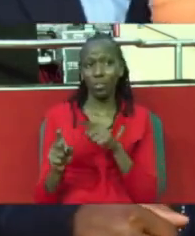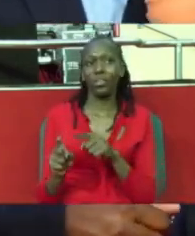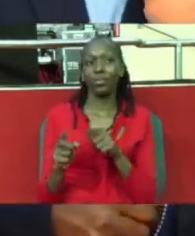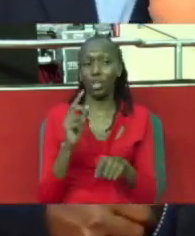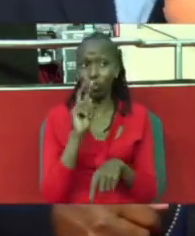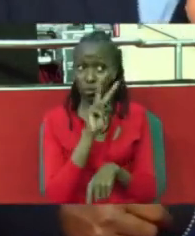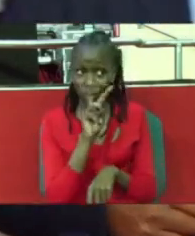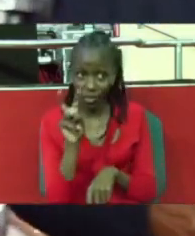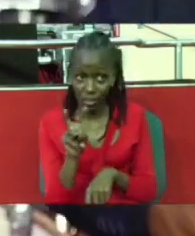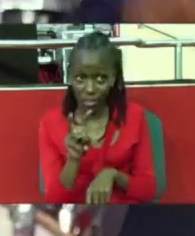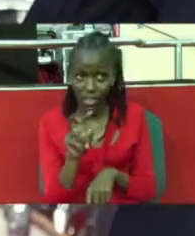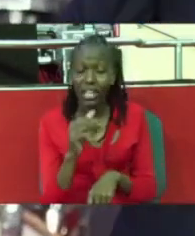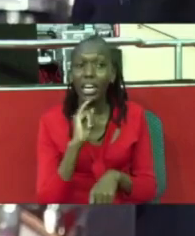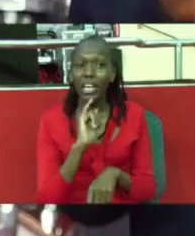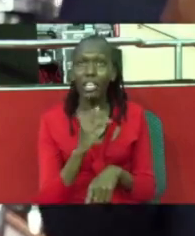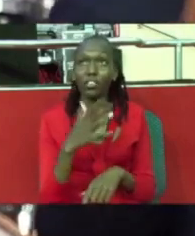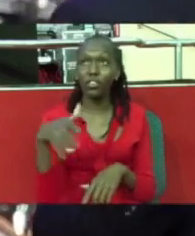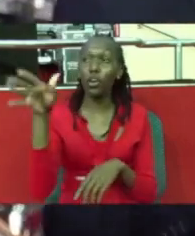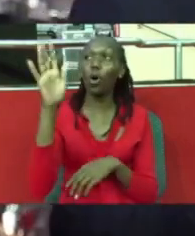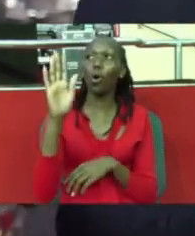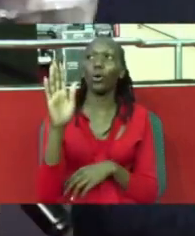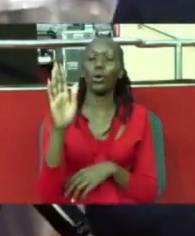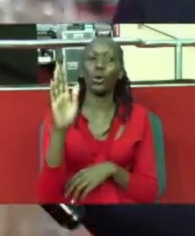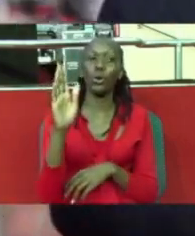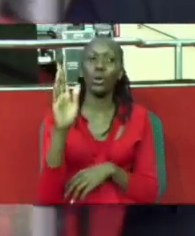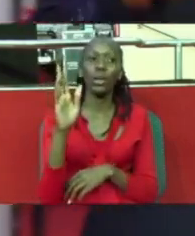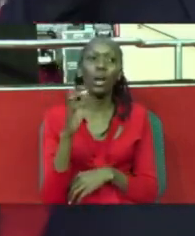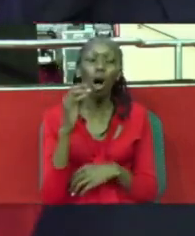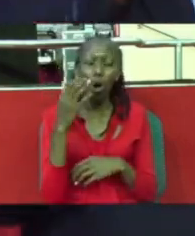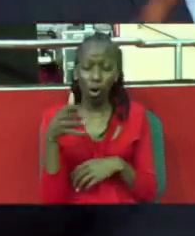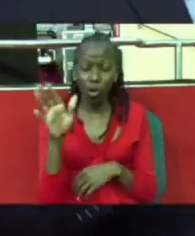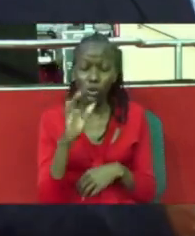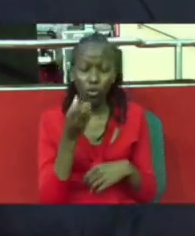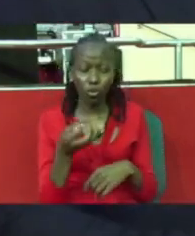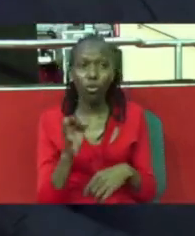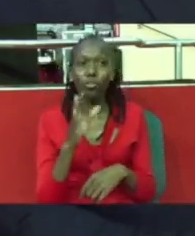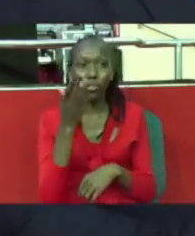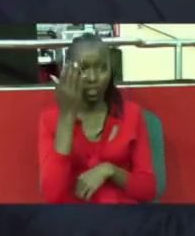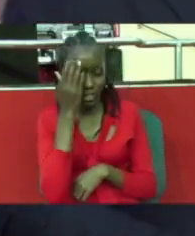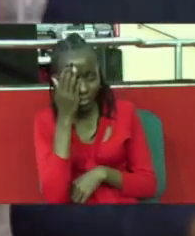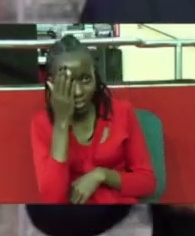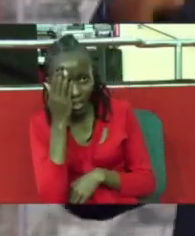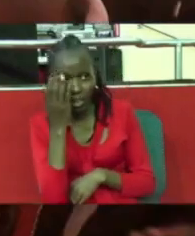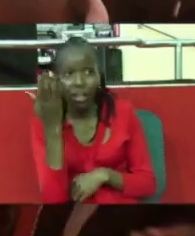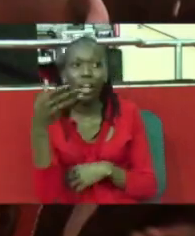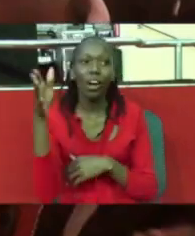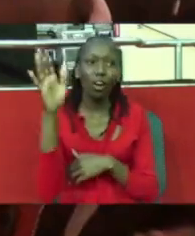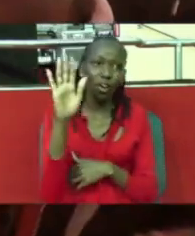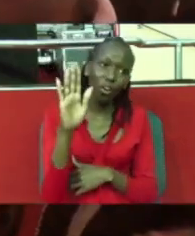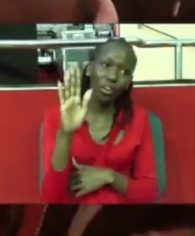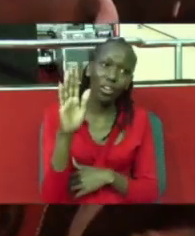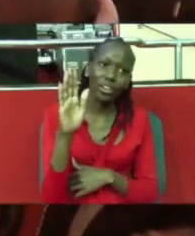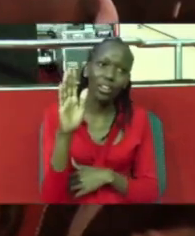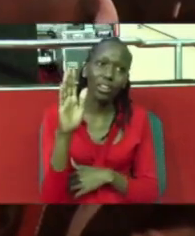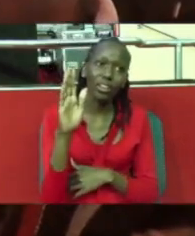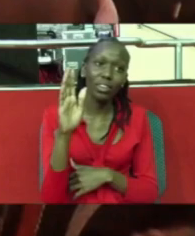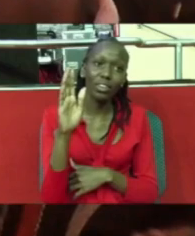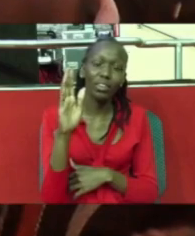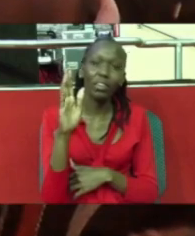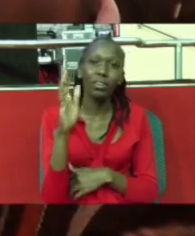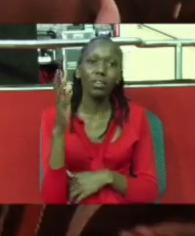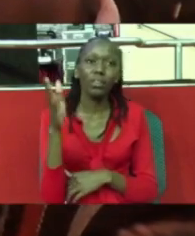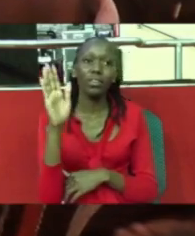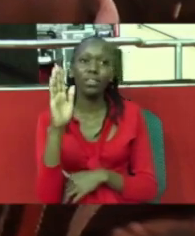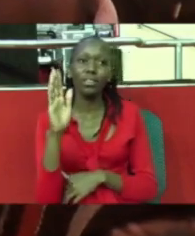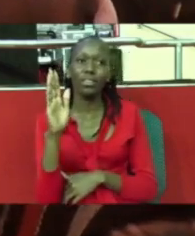the Lord Jehovah, ni Mungu mwamba, the God of Israel, Mungu wa Israeli, because this God, kwa sababu huyu, is the God of multiplication, ni